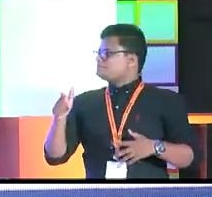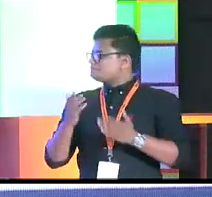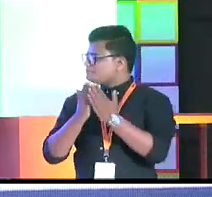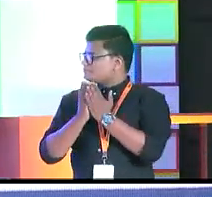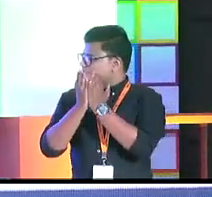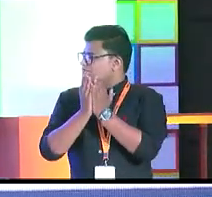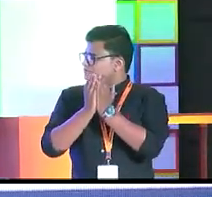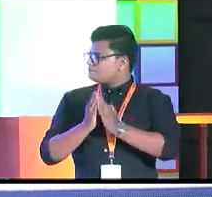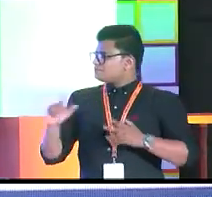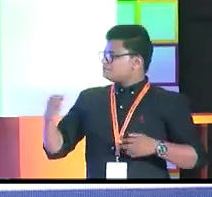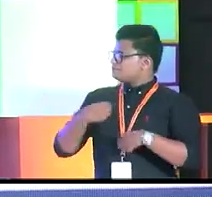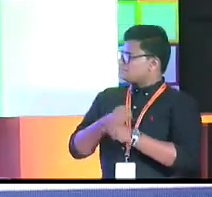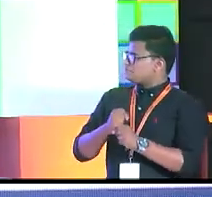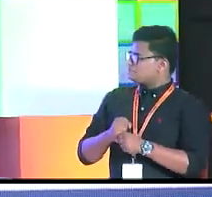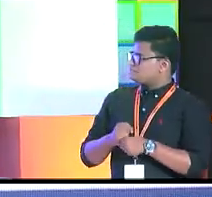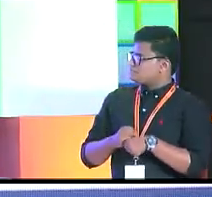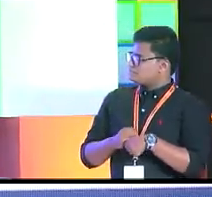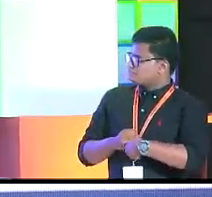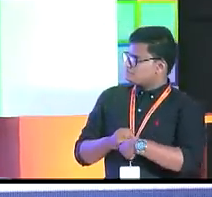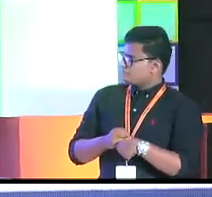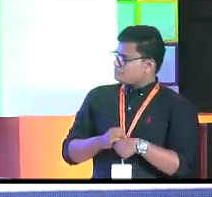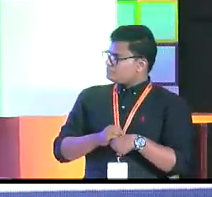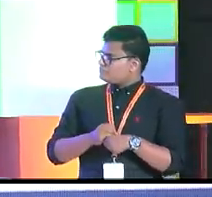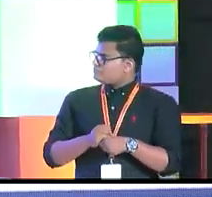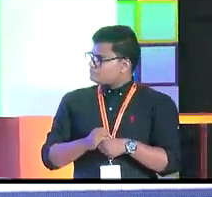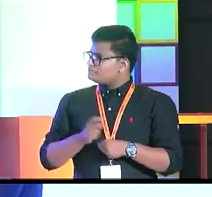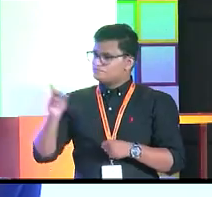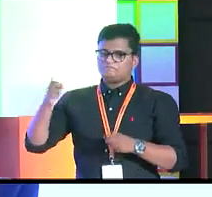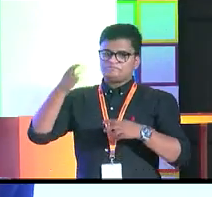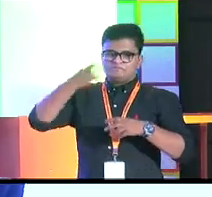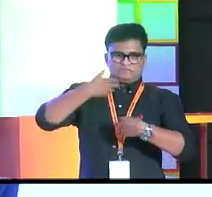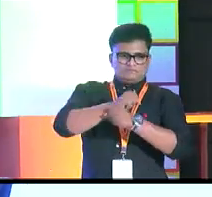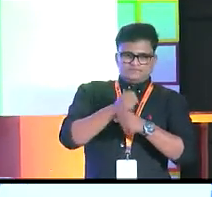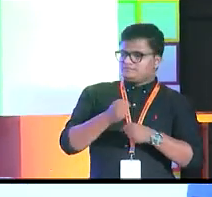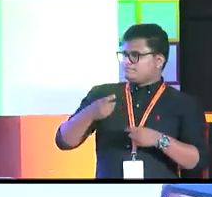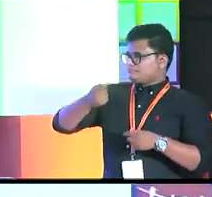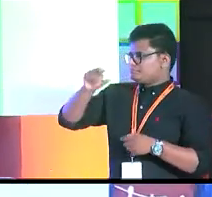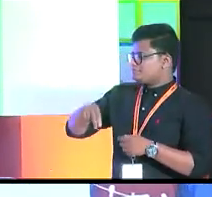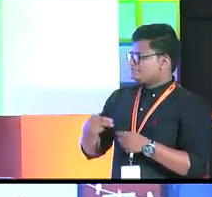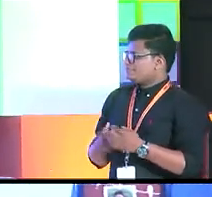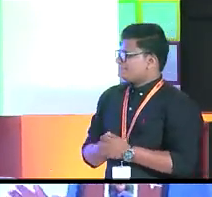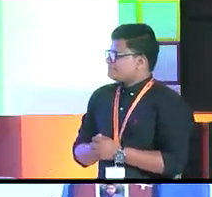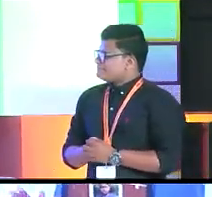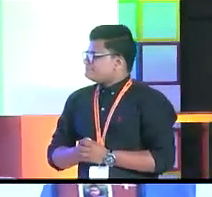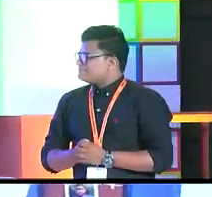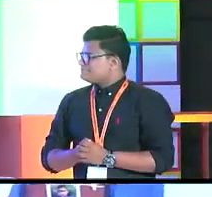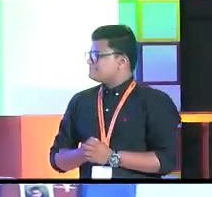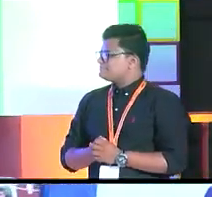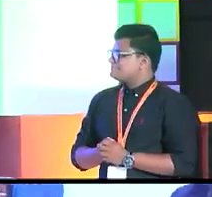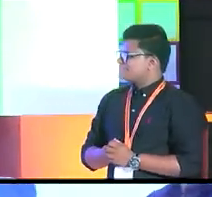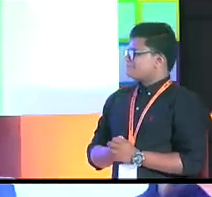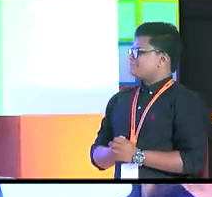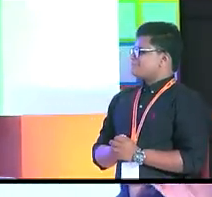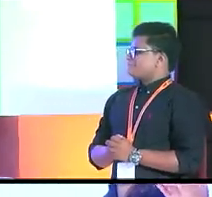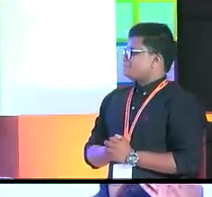He's actually built a bionic arm, which is 1/10 the price of a regular bionic arm. So, Dhruv. Your mind free, take a deep breath, meditate, and feel free.